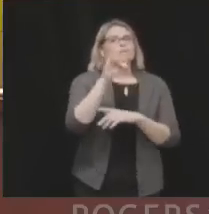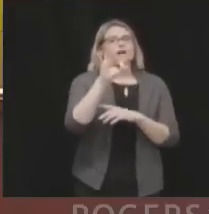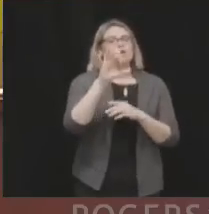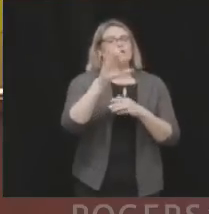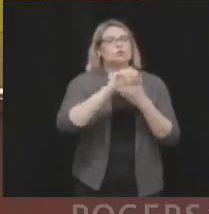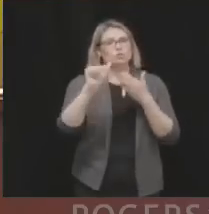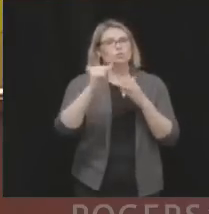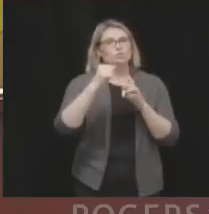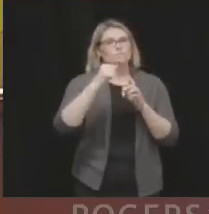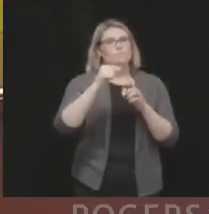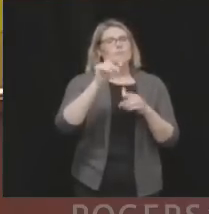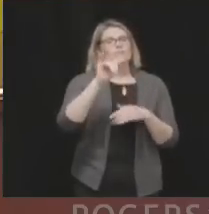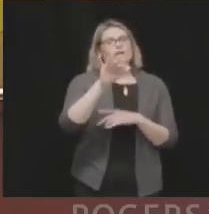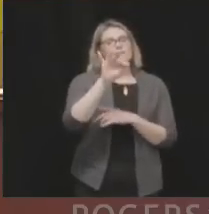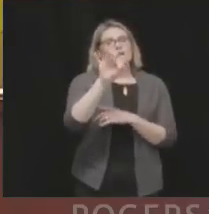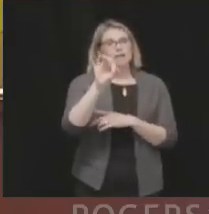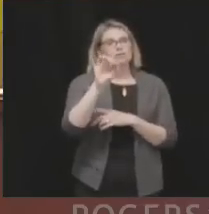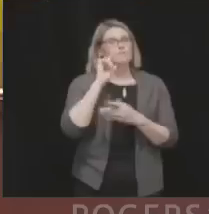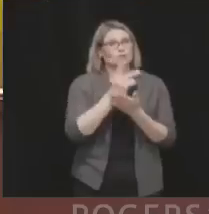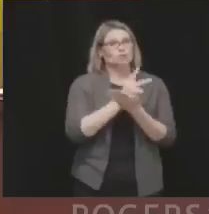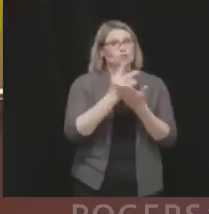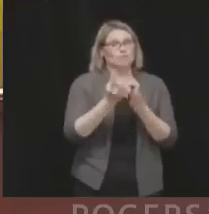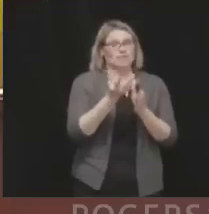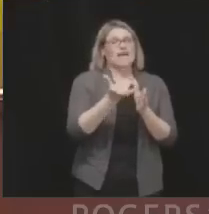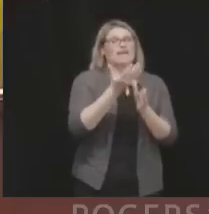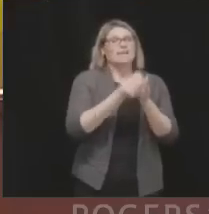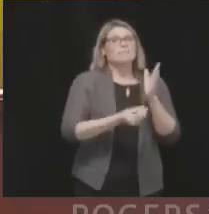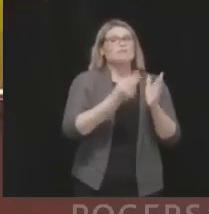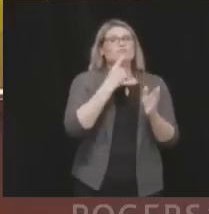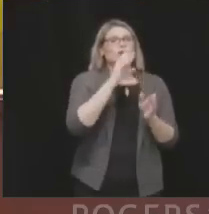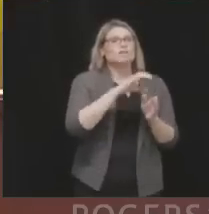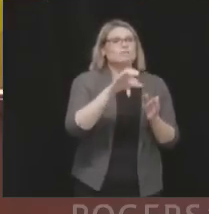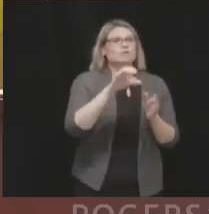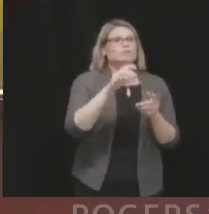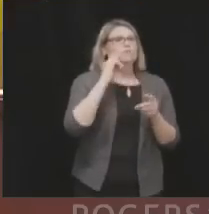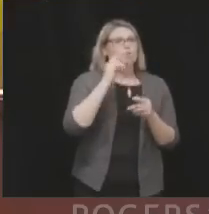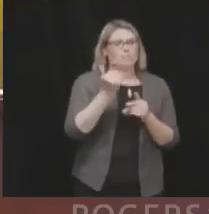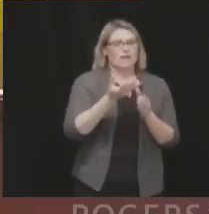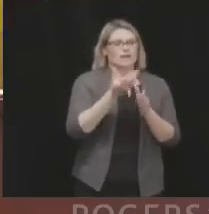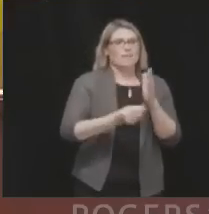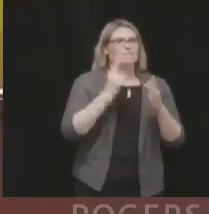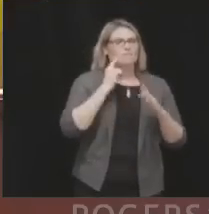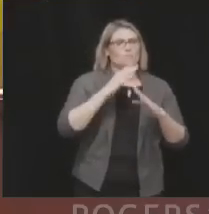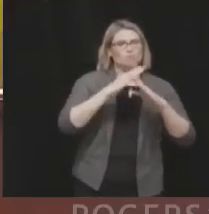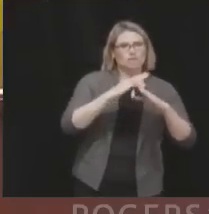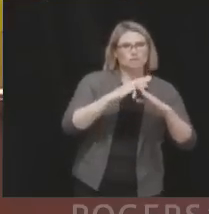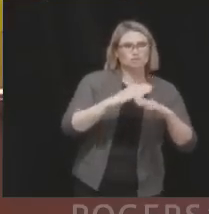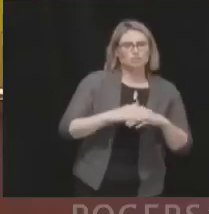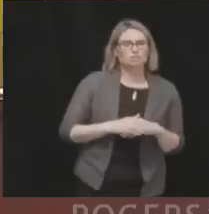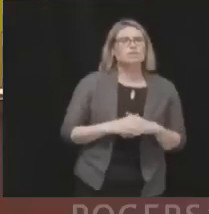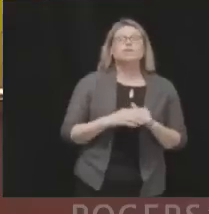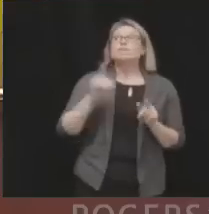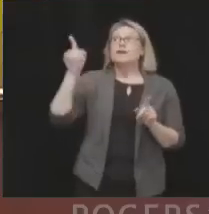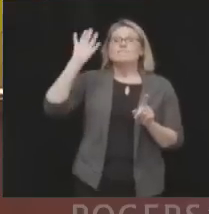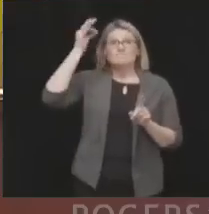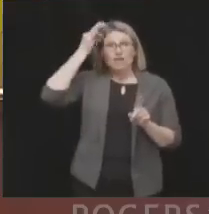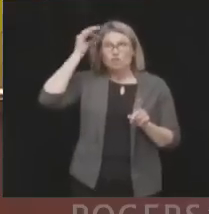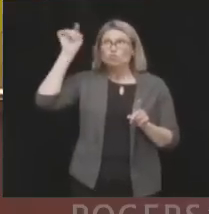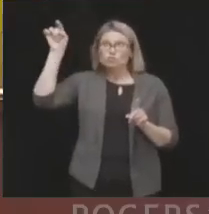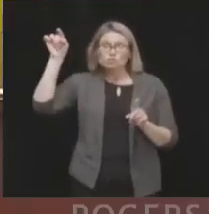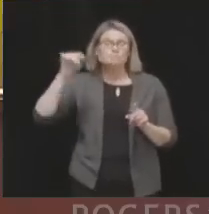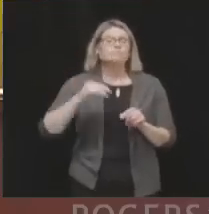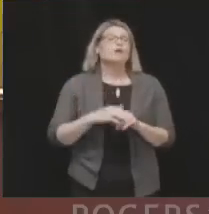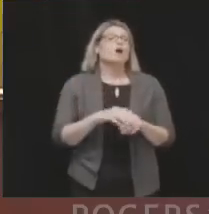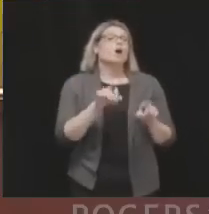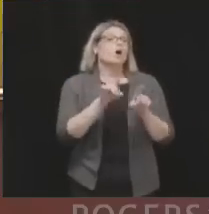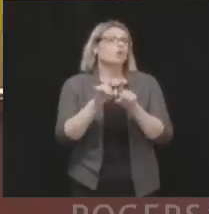not to get, you know, boxed into any particular category, because many businesses have different situations. In the case of